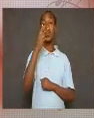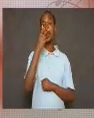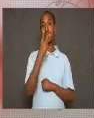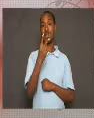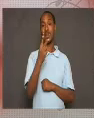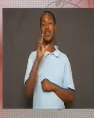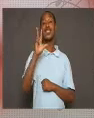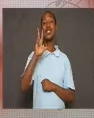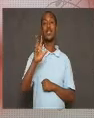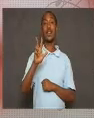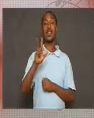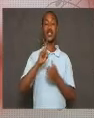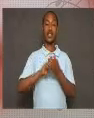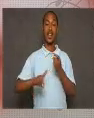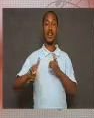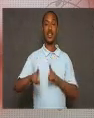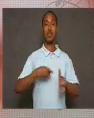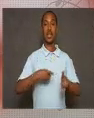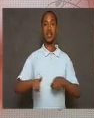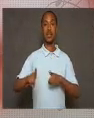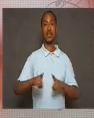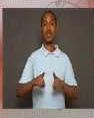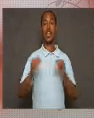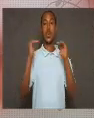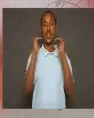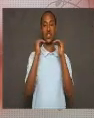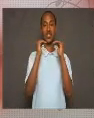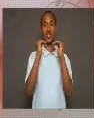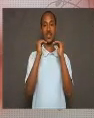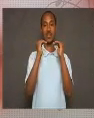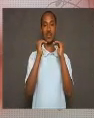see 3 single displacement equations.